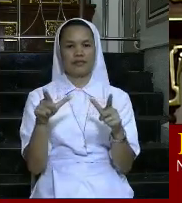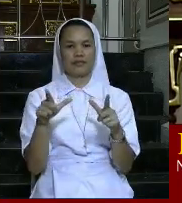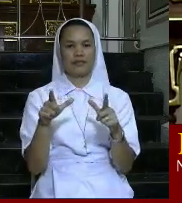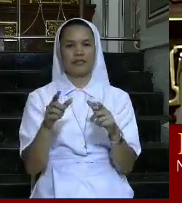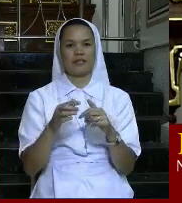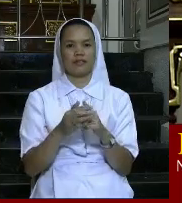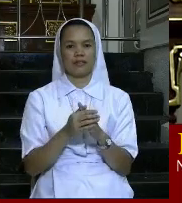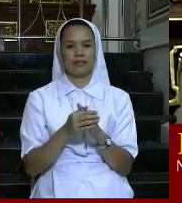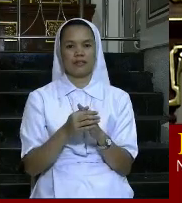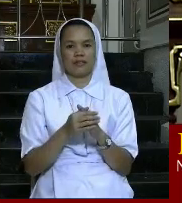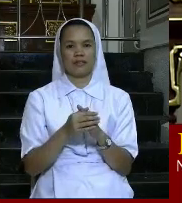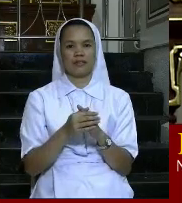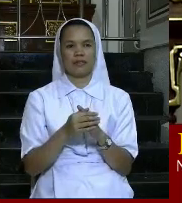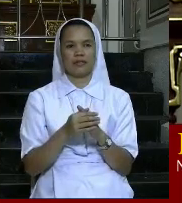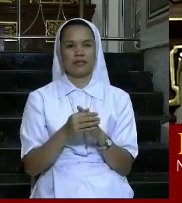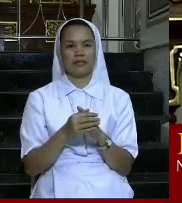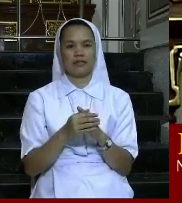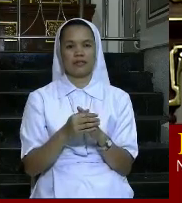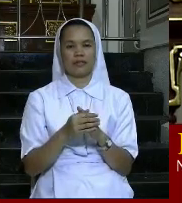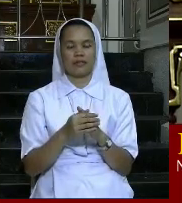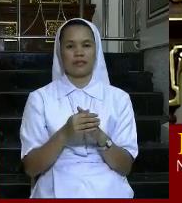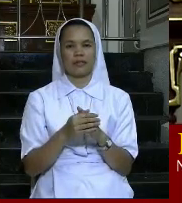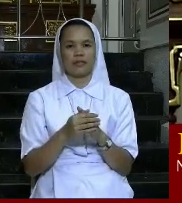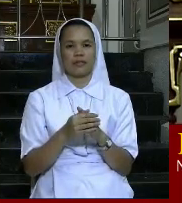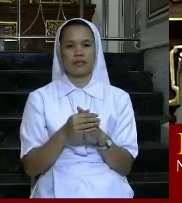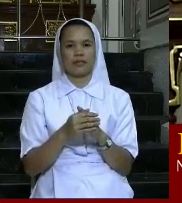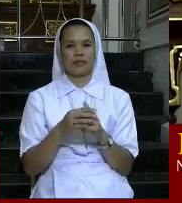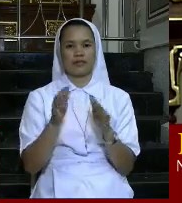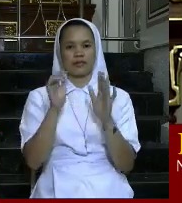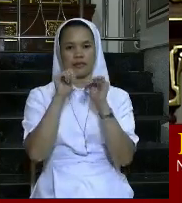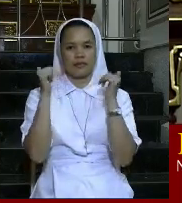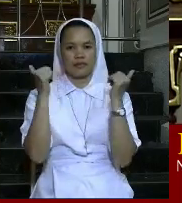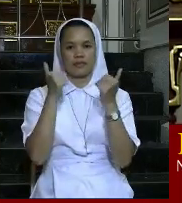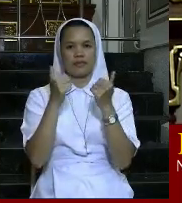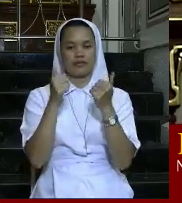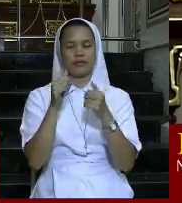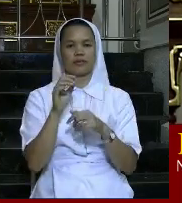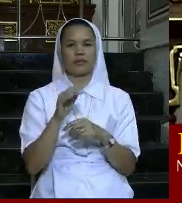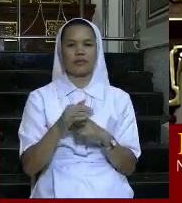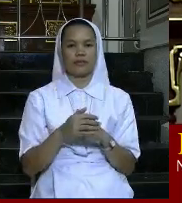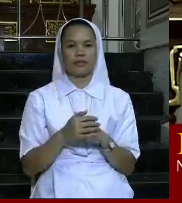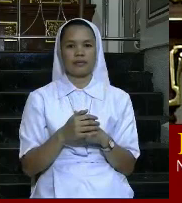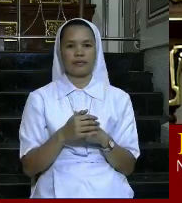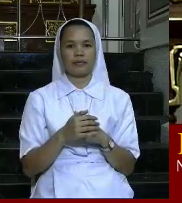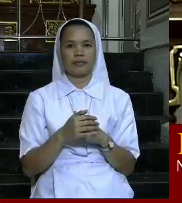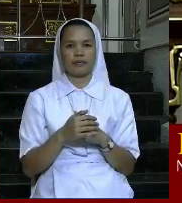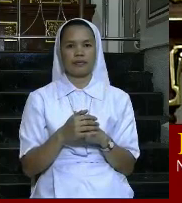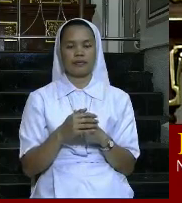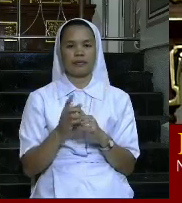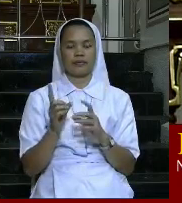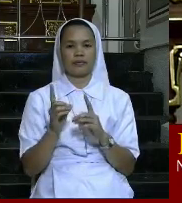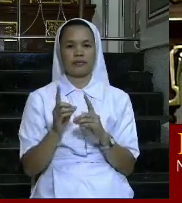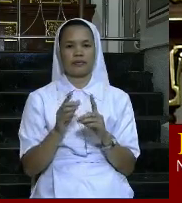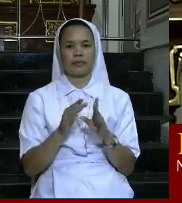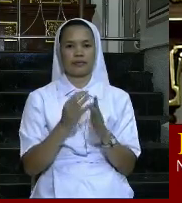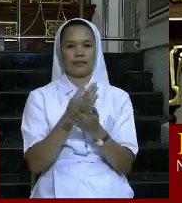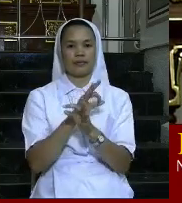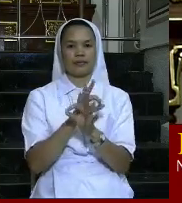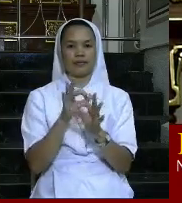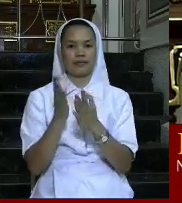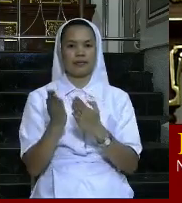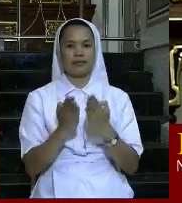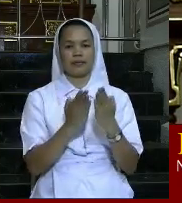live streaming team of the Archdiocese of Cáceres, who is doing a great service for